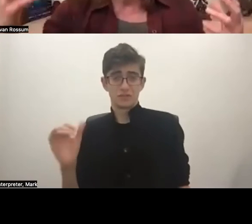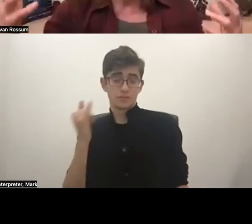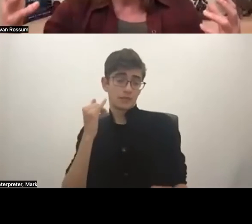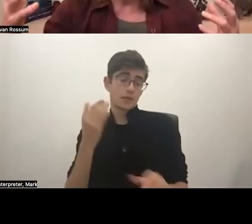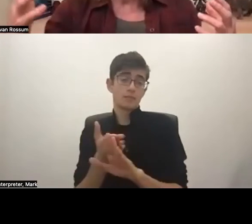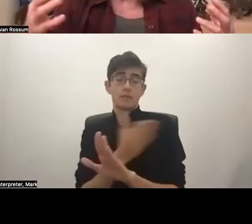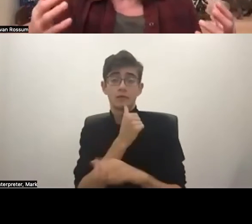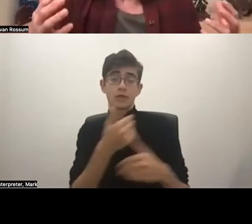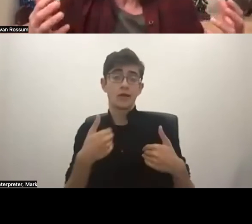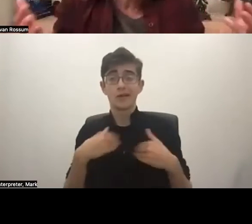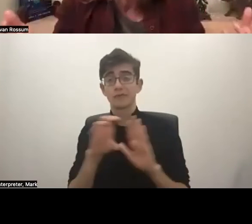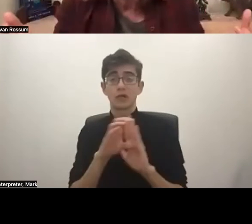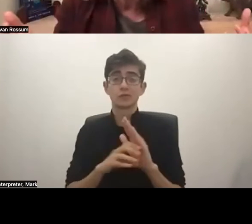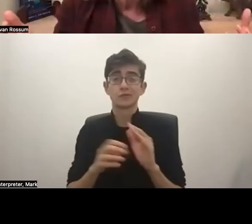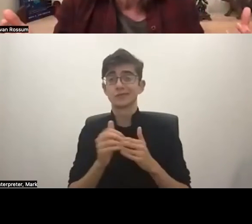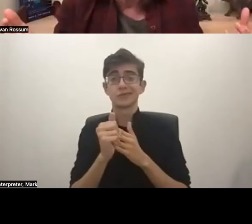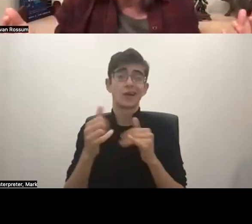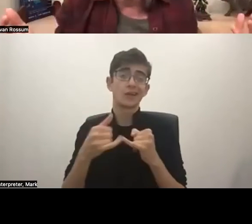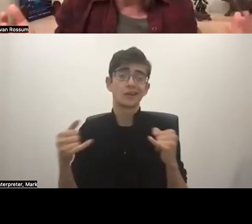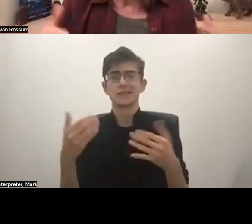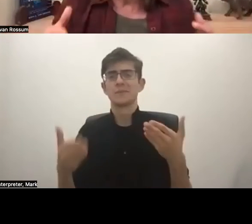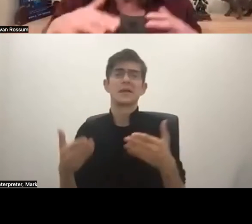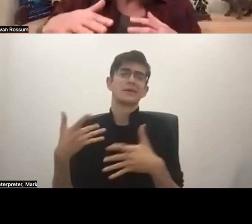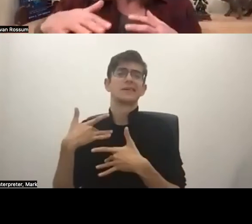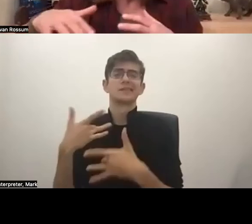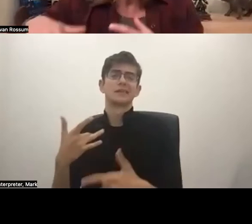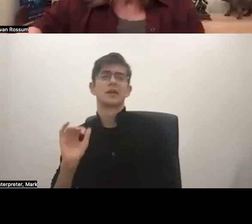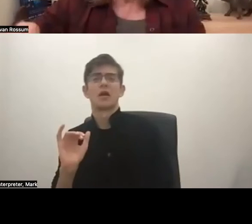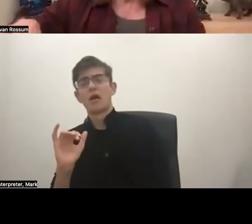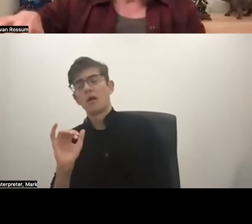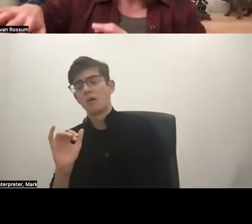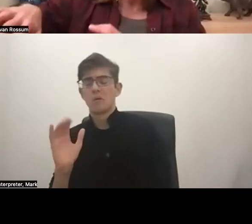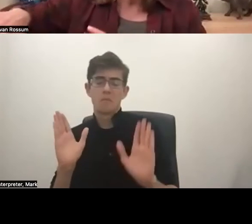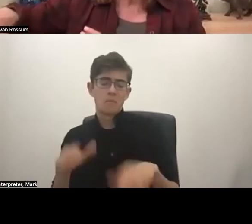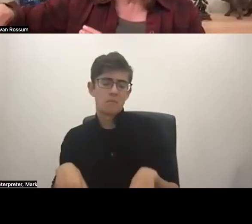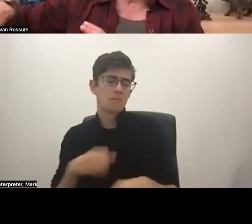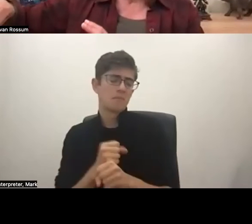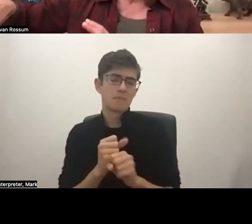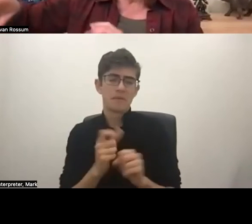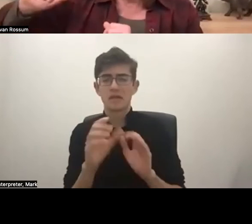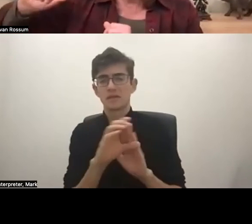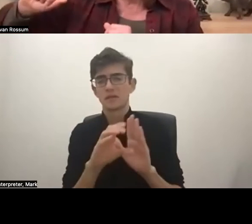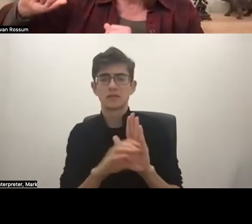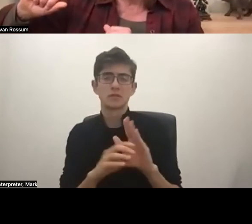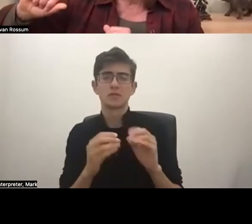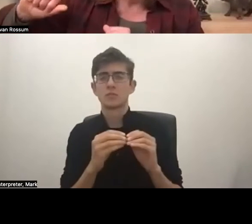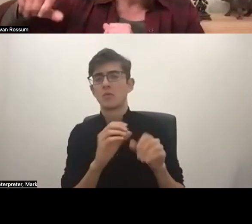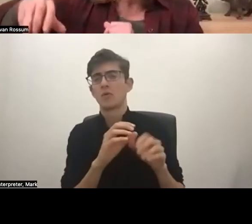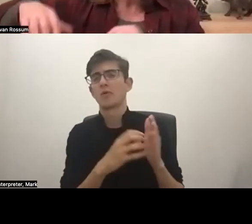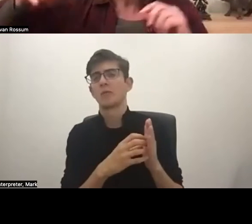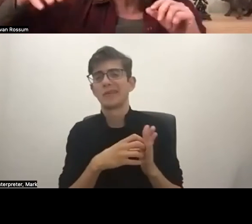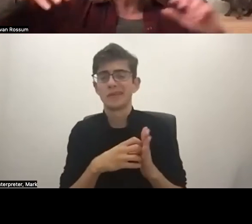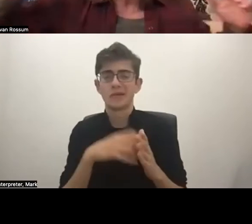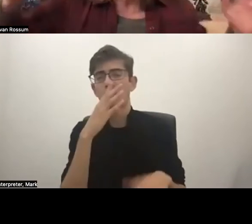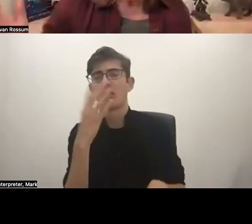for interpretation, might have been inclined to once again weaken or ignore the constitutional obligation,